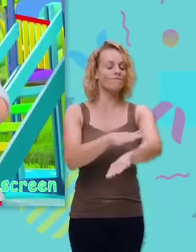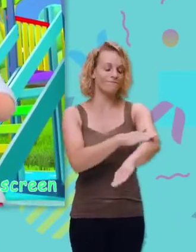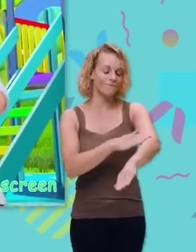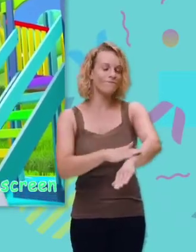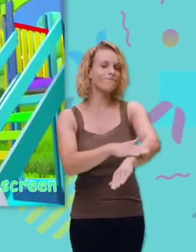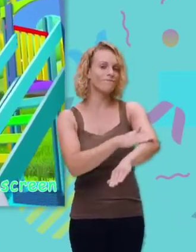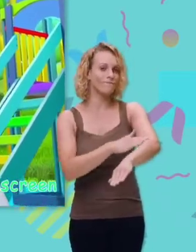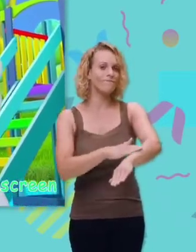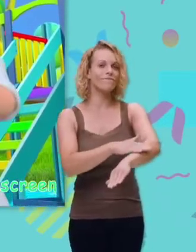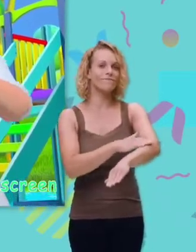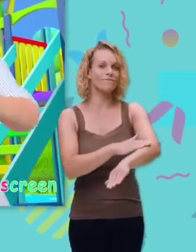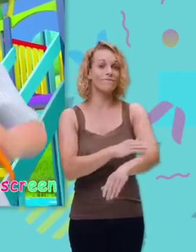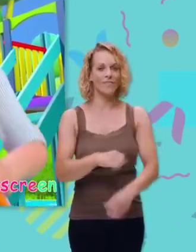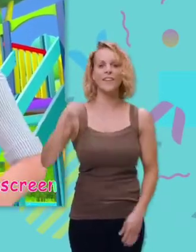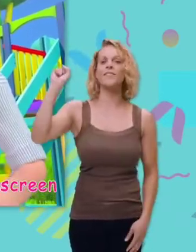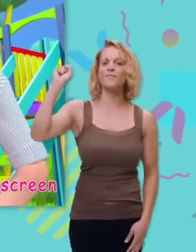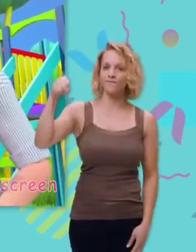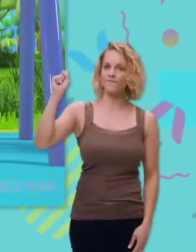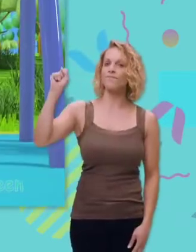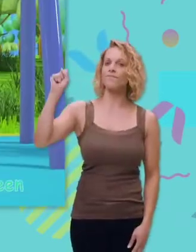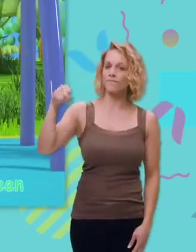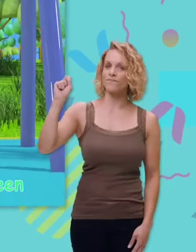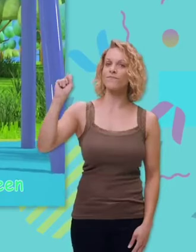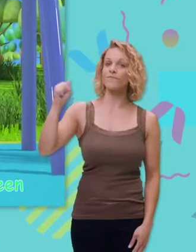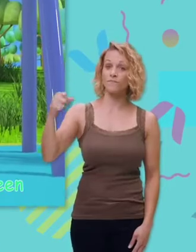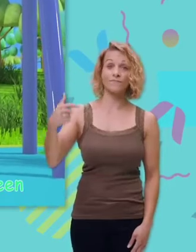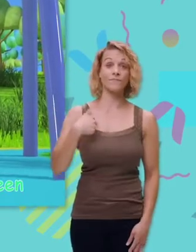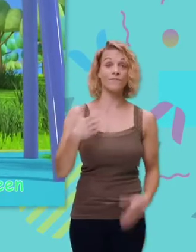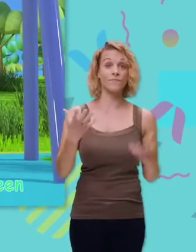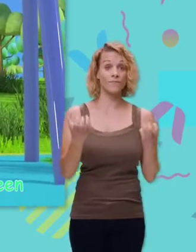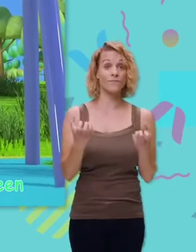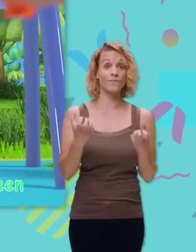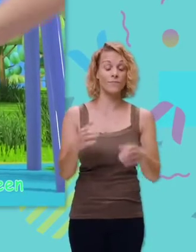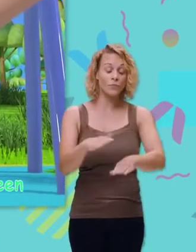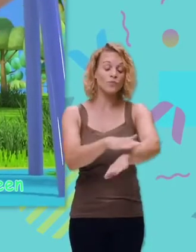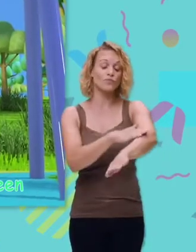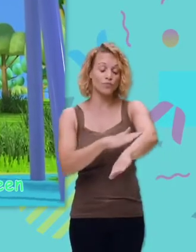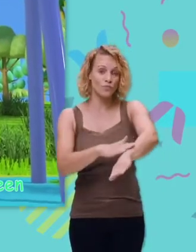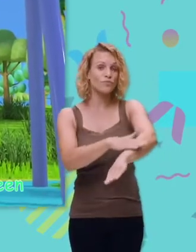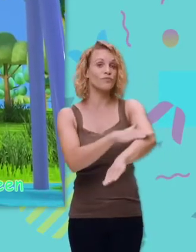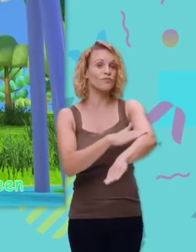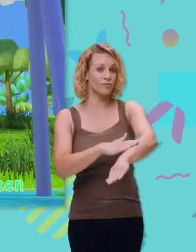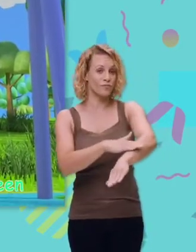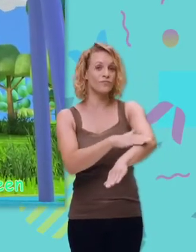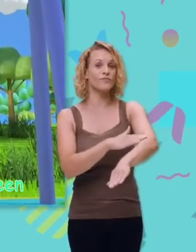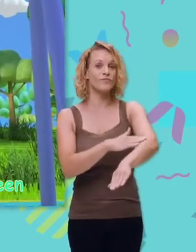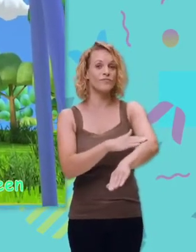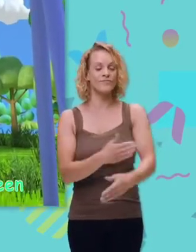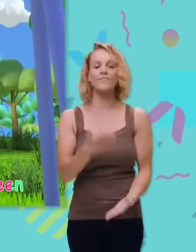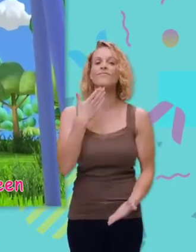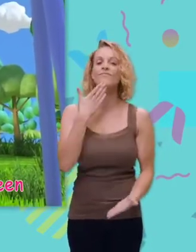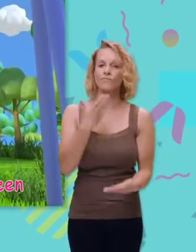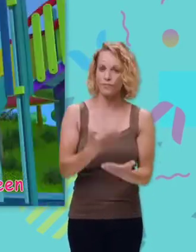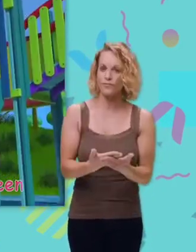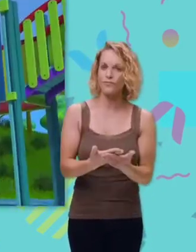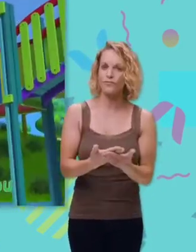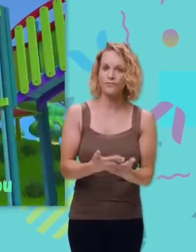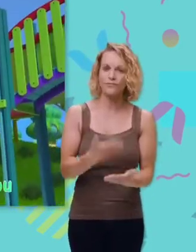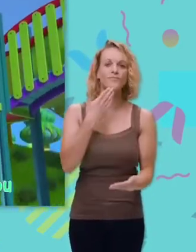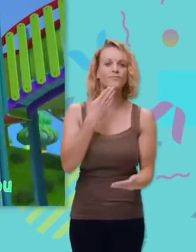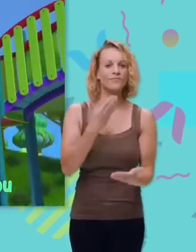Sunscreen, it's time to put on sunscreen. Yes, I want to wear the